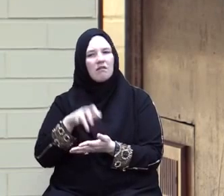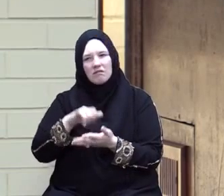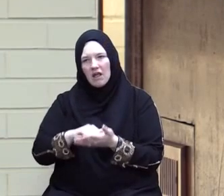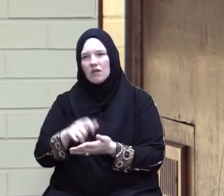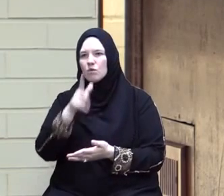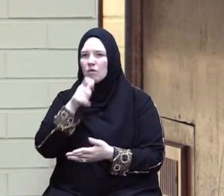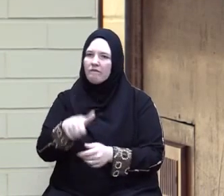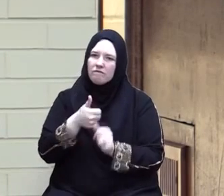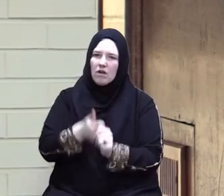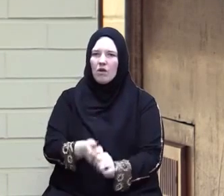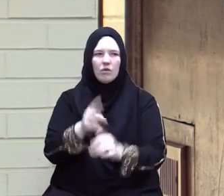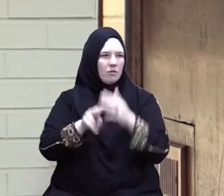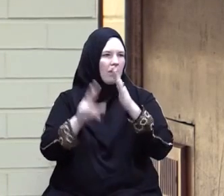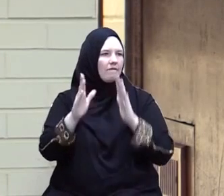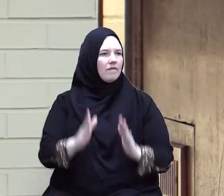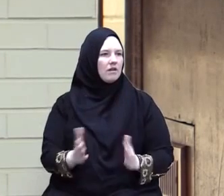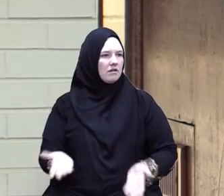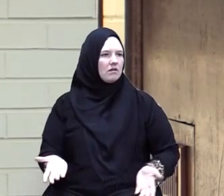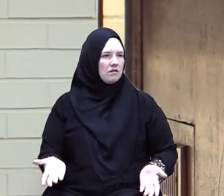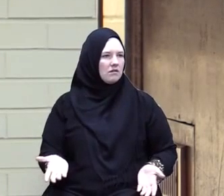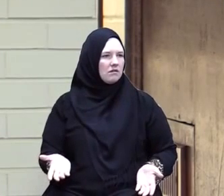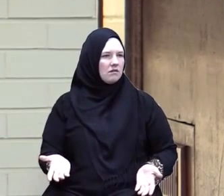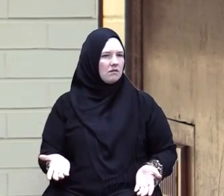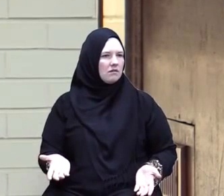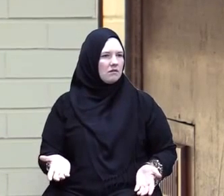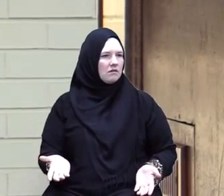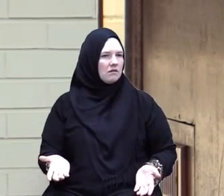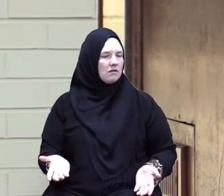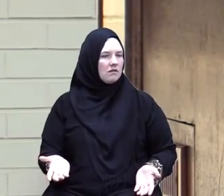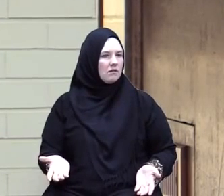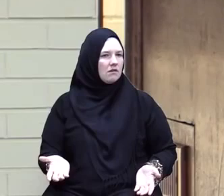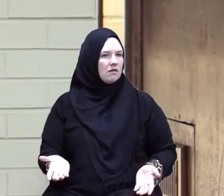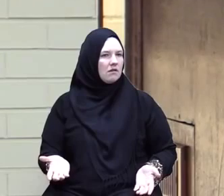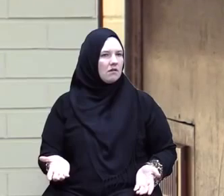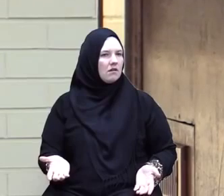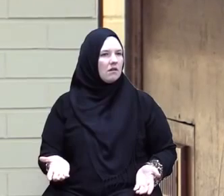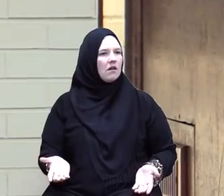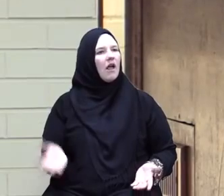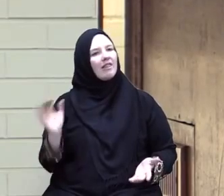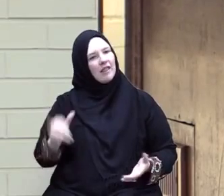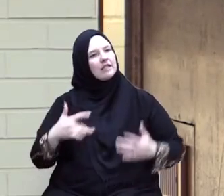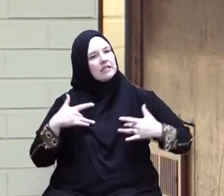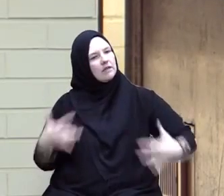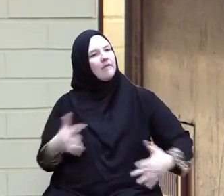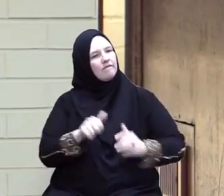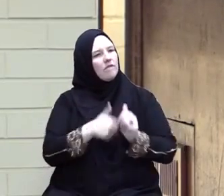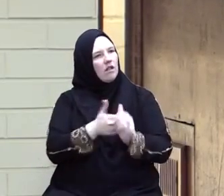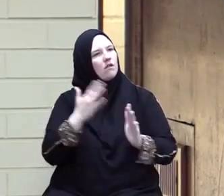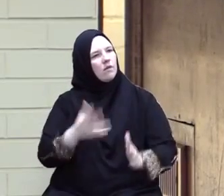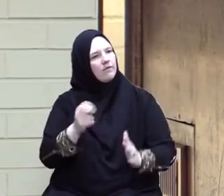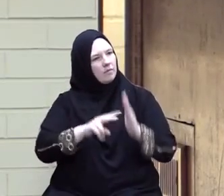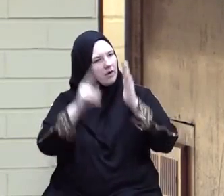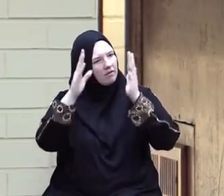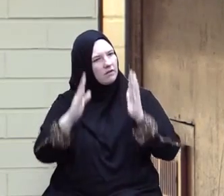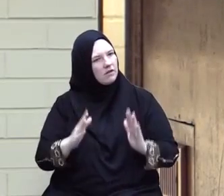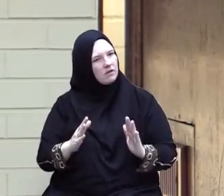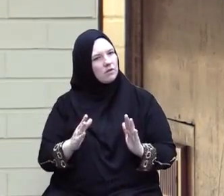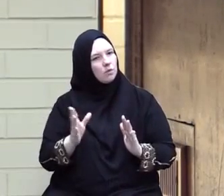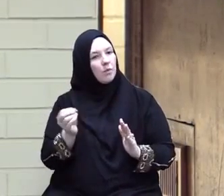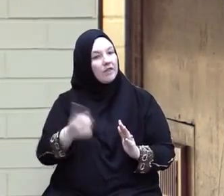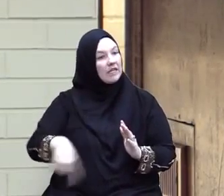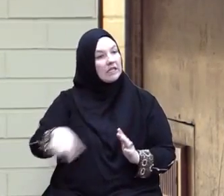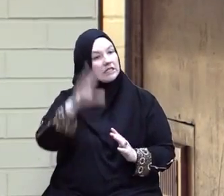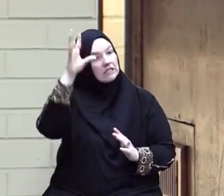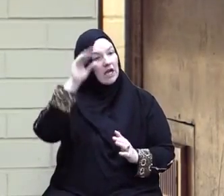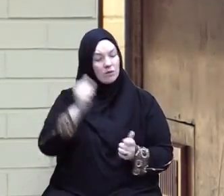society, those who have no status, right? And those are the typical followers of prophets. So these guys with